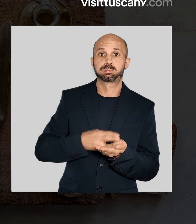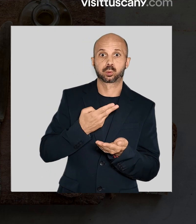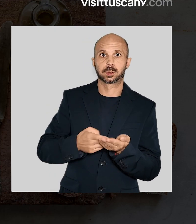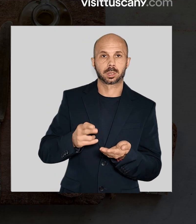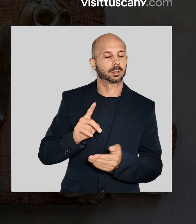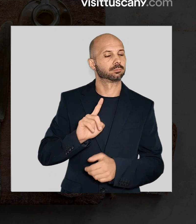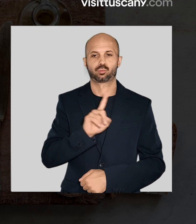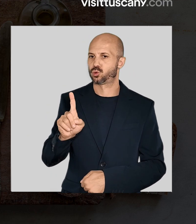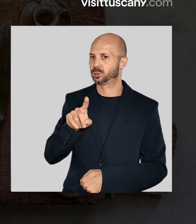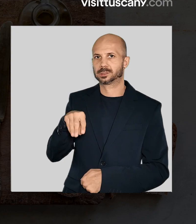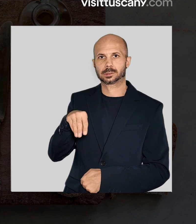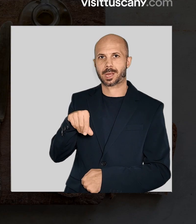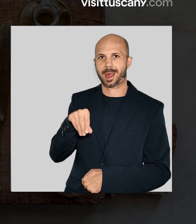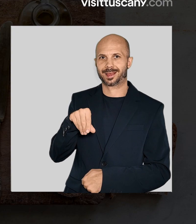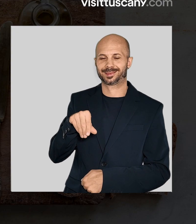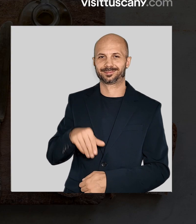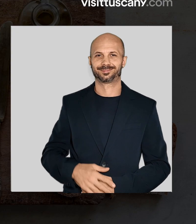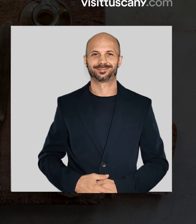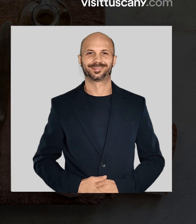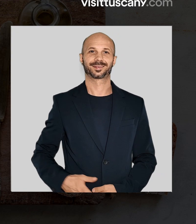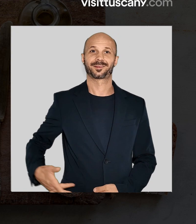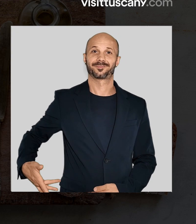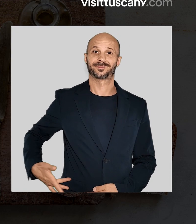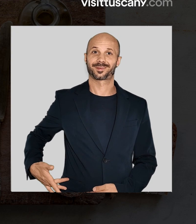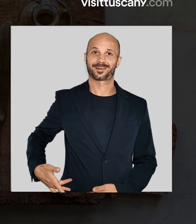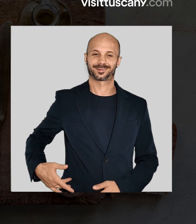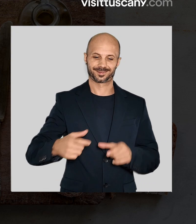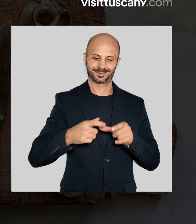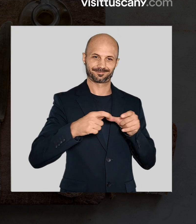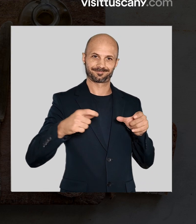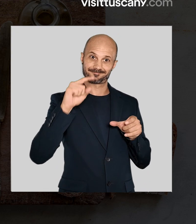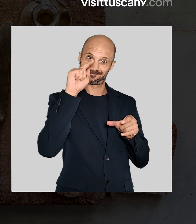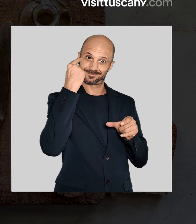Method: finely mince celery, onion and carrot.